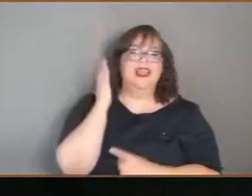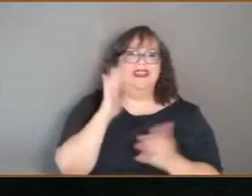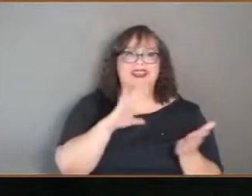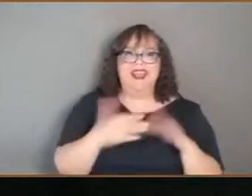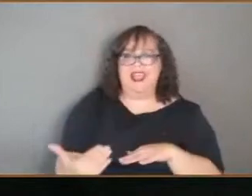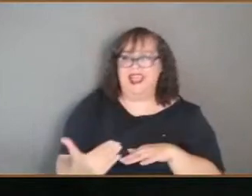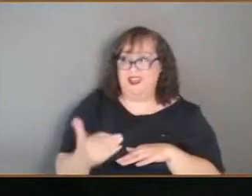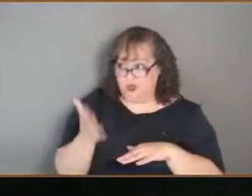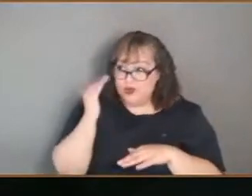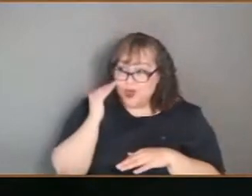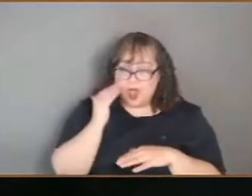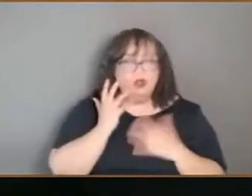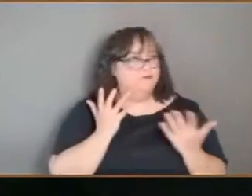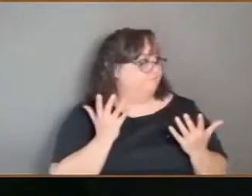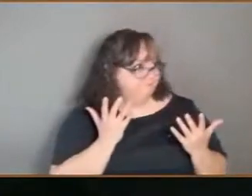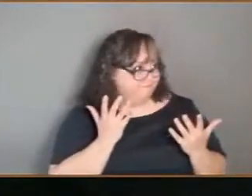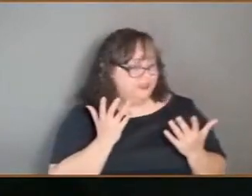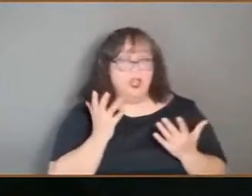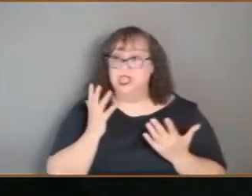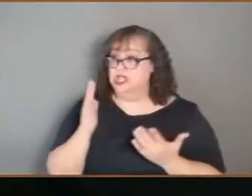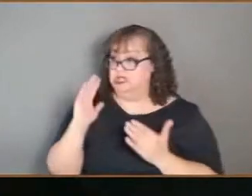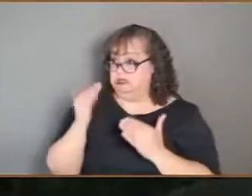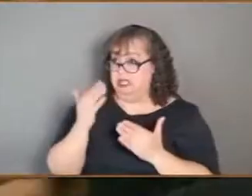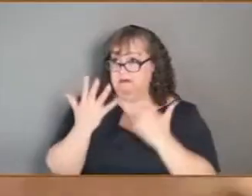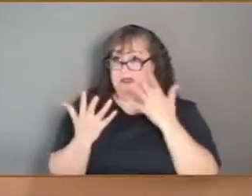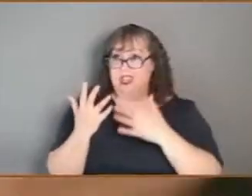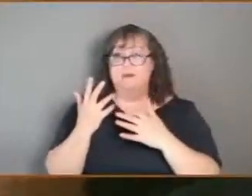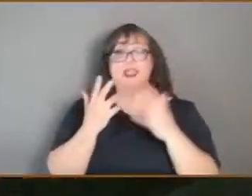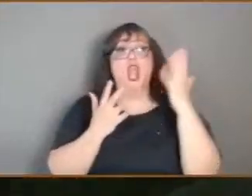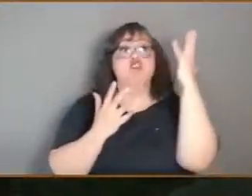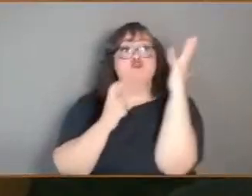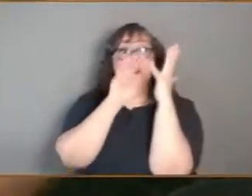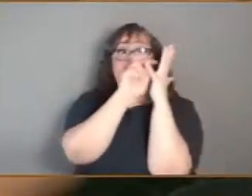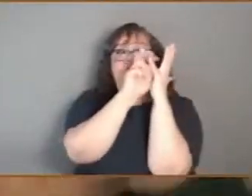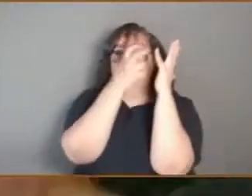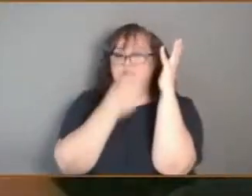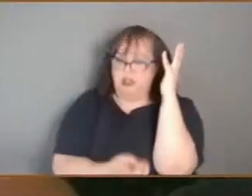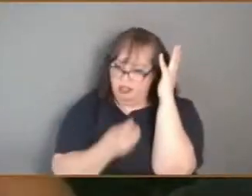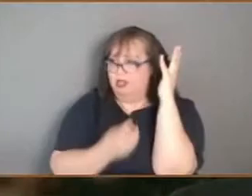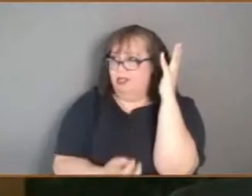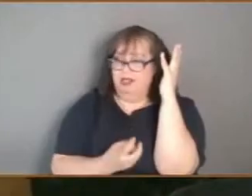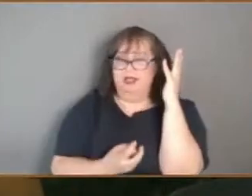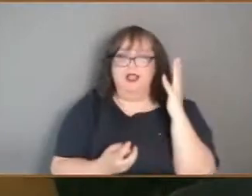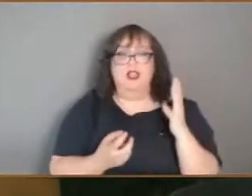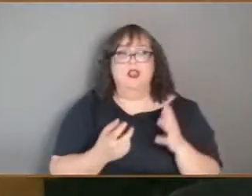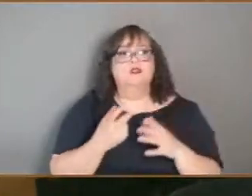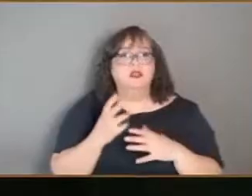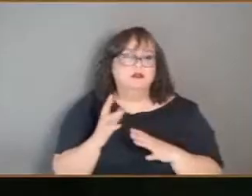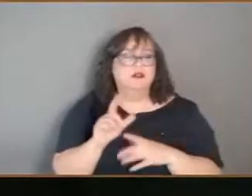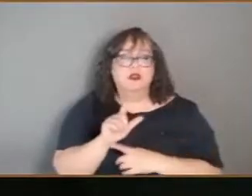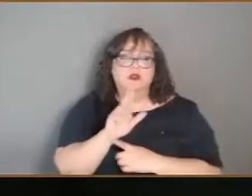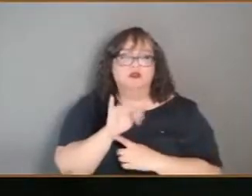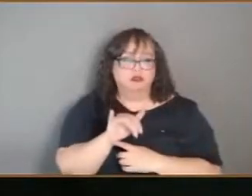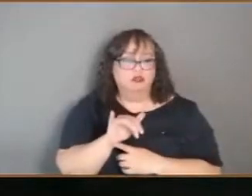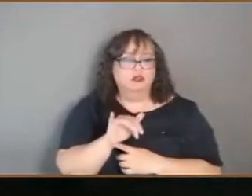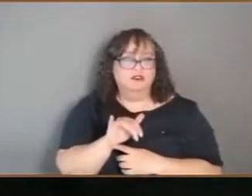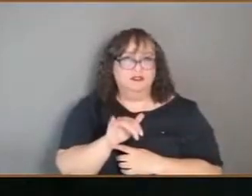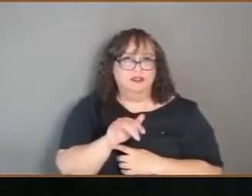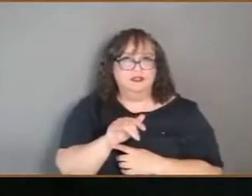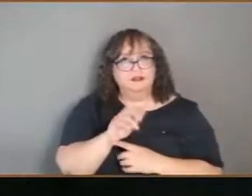Apparently, researchers think that she might have fallen from a tree. Again, this is the namesake of the Lucy mission. I'm not just like randomly talking about things. But yeah, the Lucy